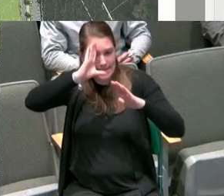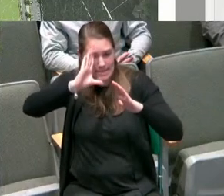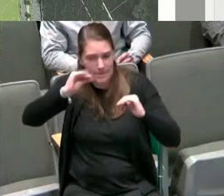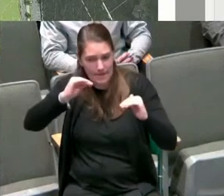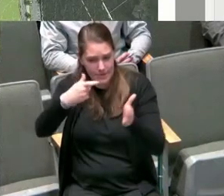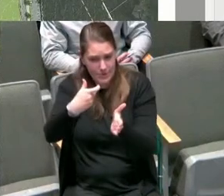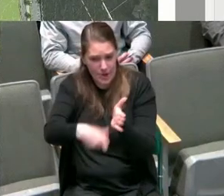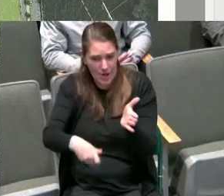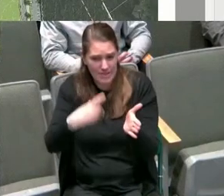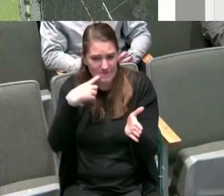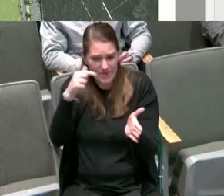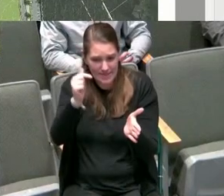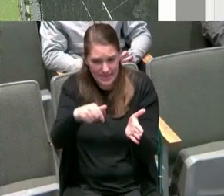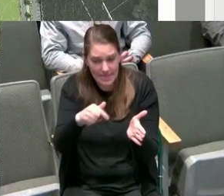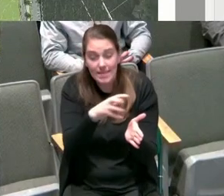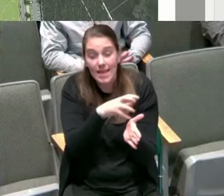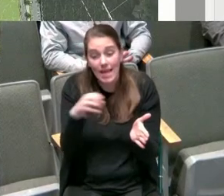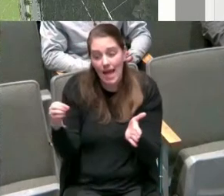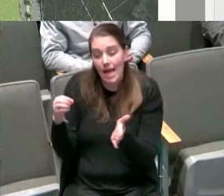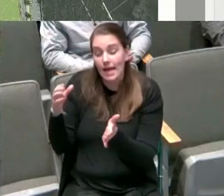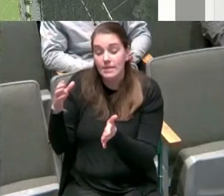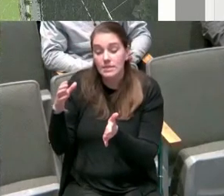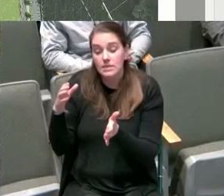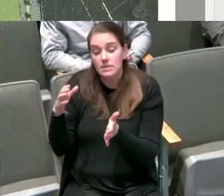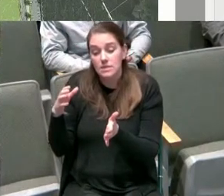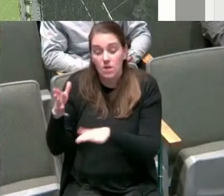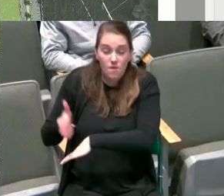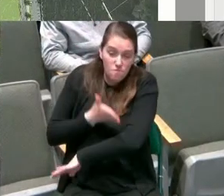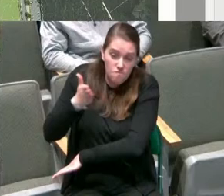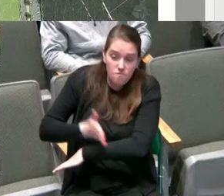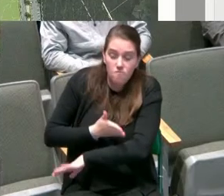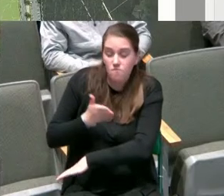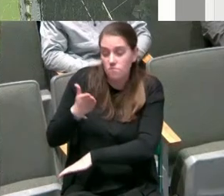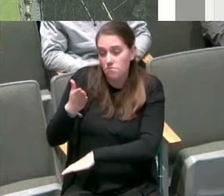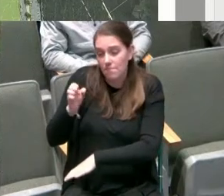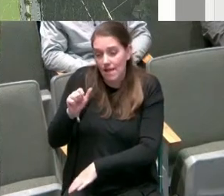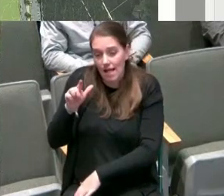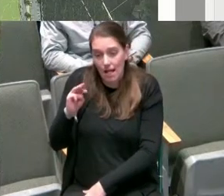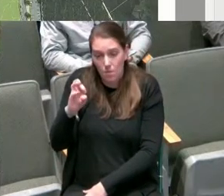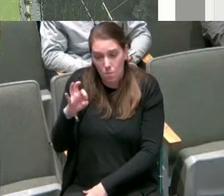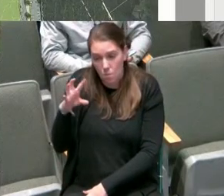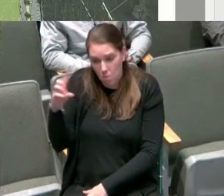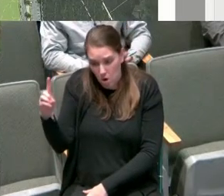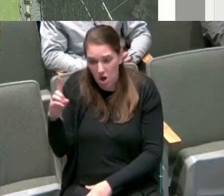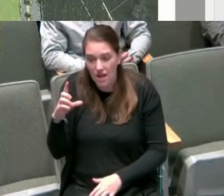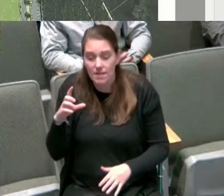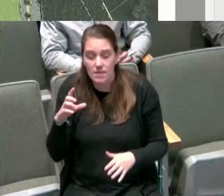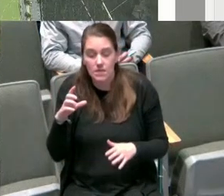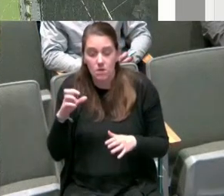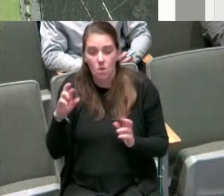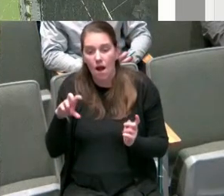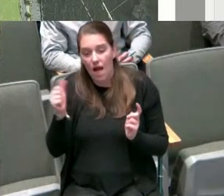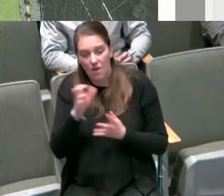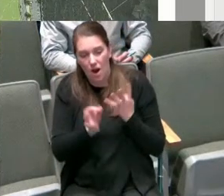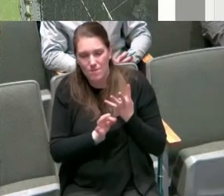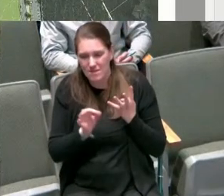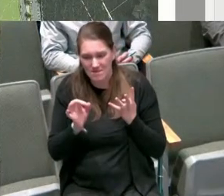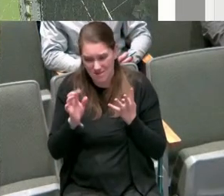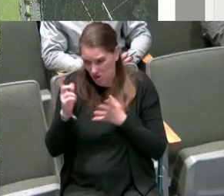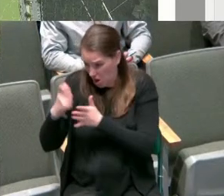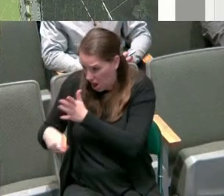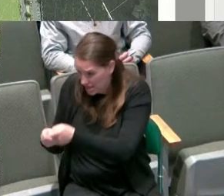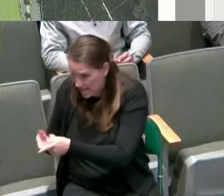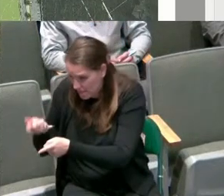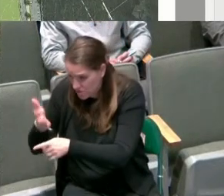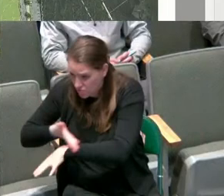as well as renovating Elmwood or looking at any of the other options we had all came in relatively even there are a lot